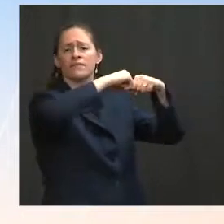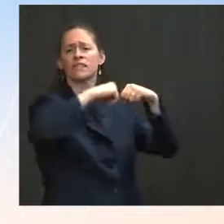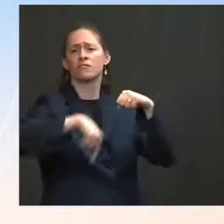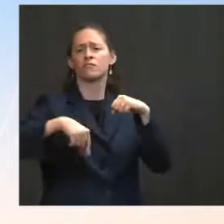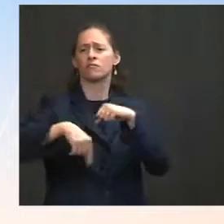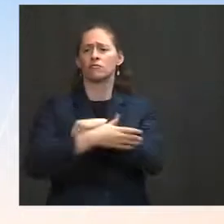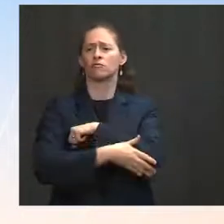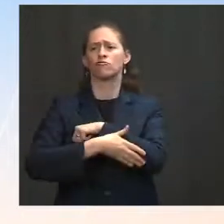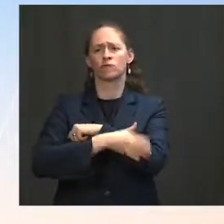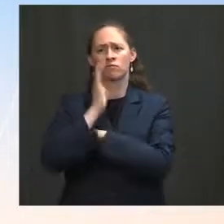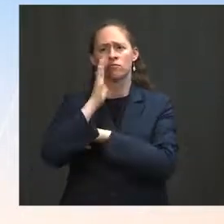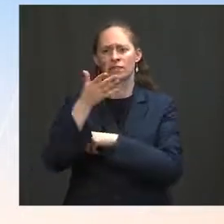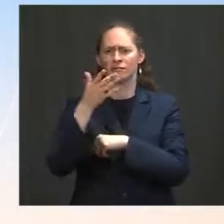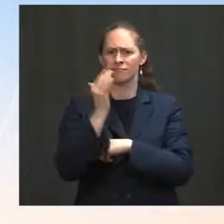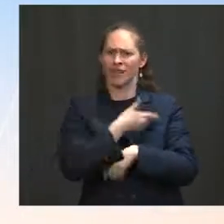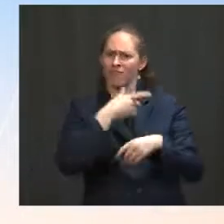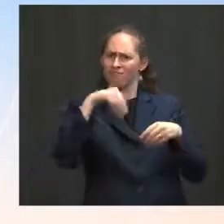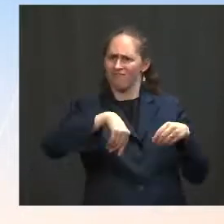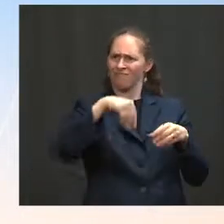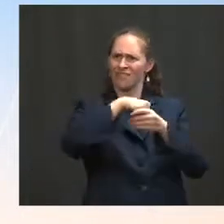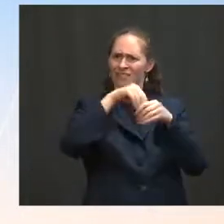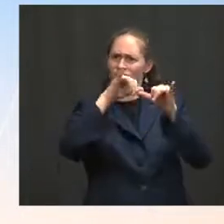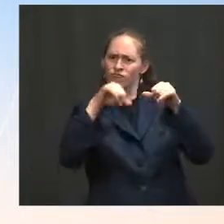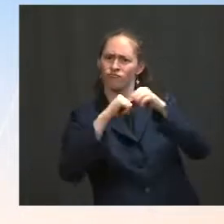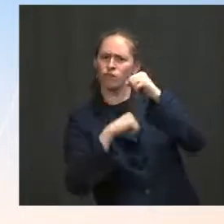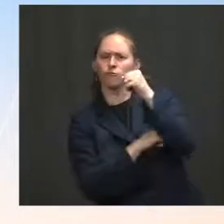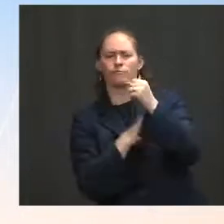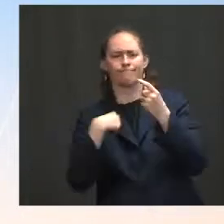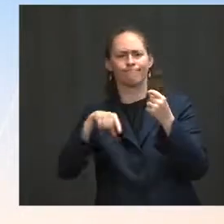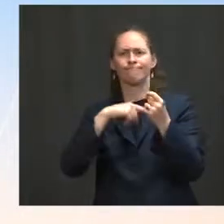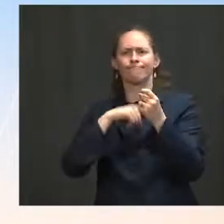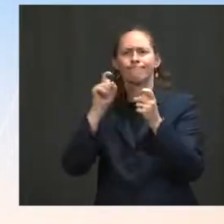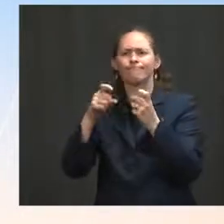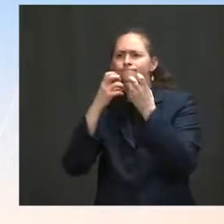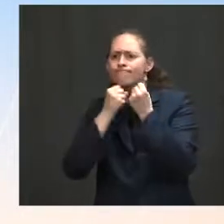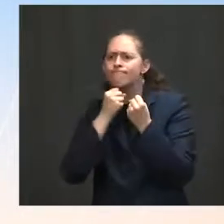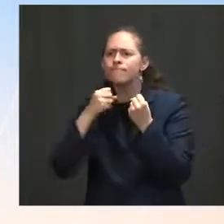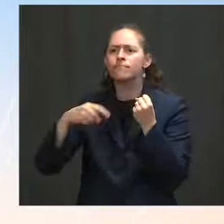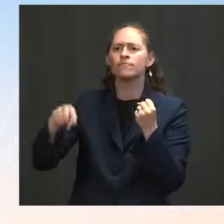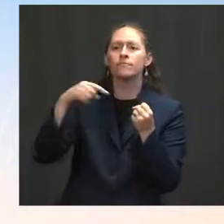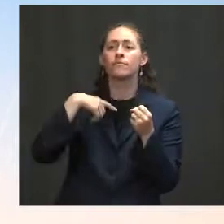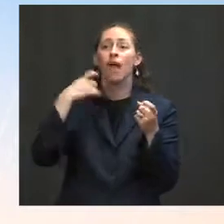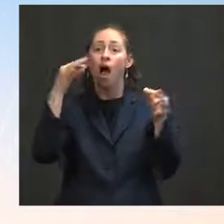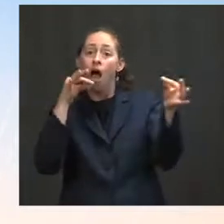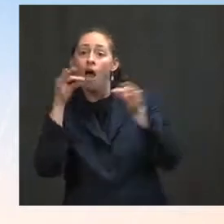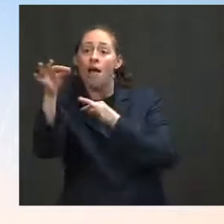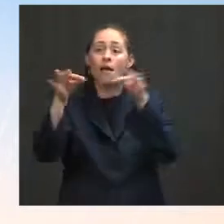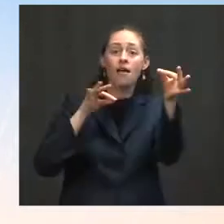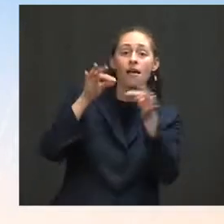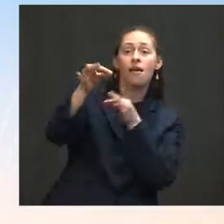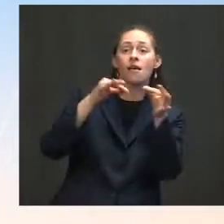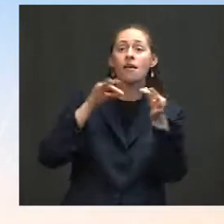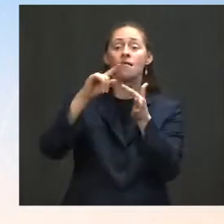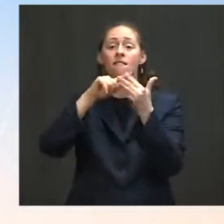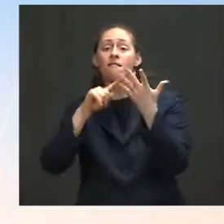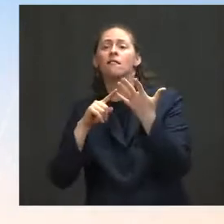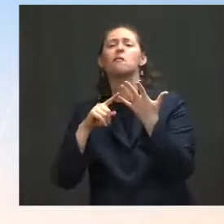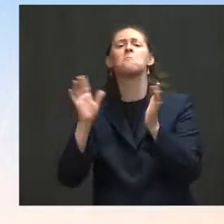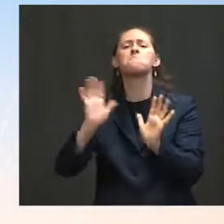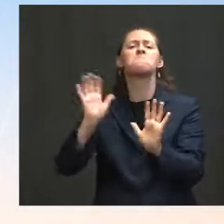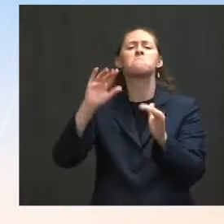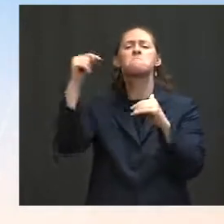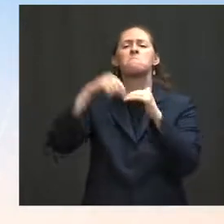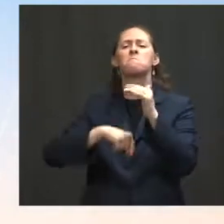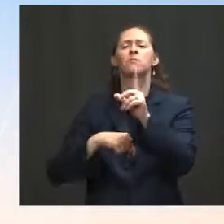in the United States. So while we're not going to preview operationally what that looks like or what he may decide to do, he did make clear that he reserves